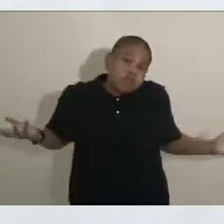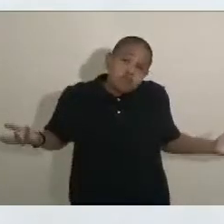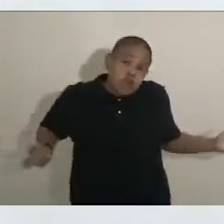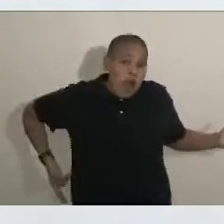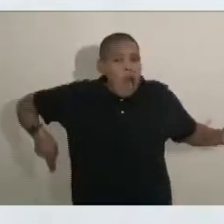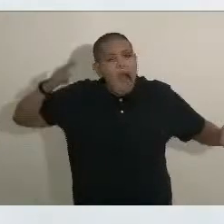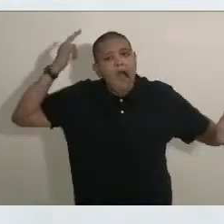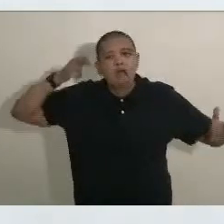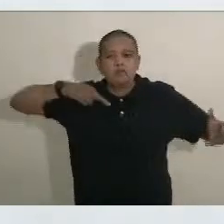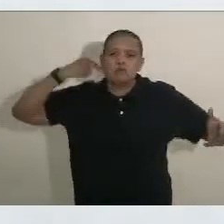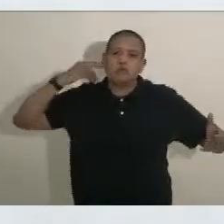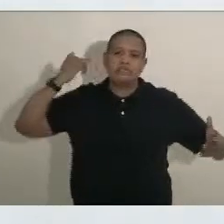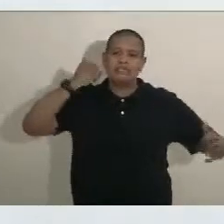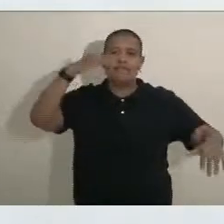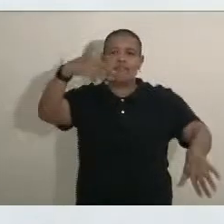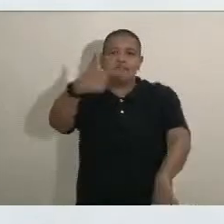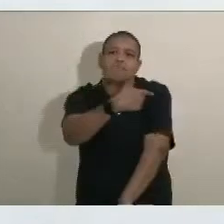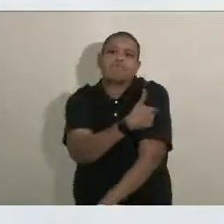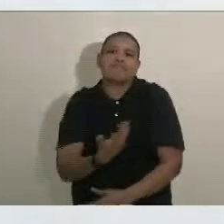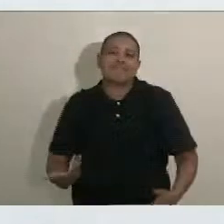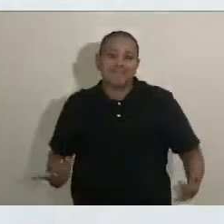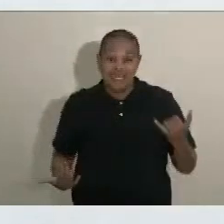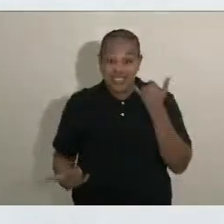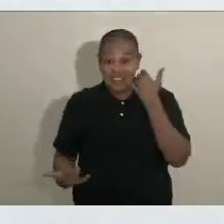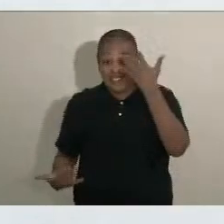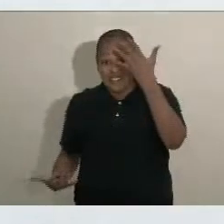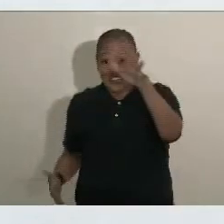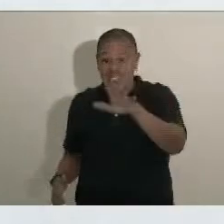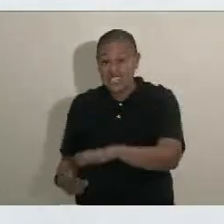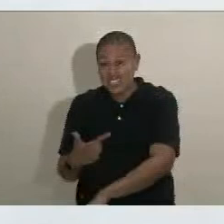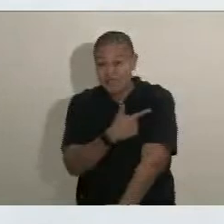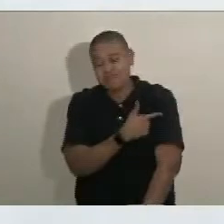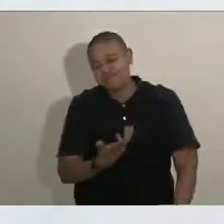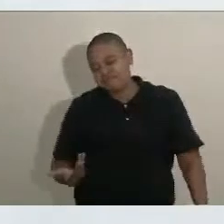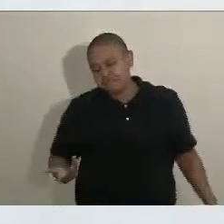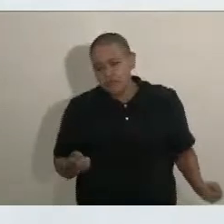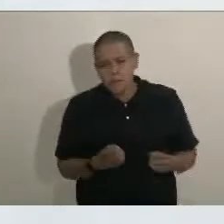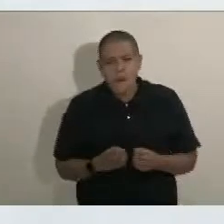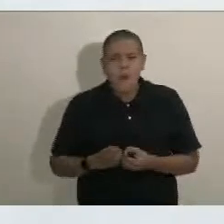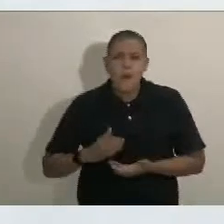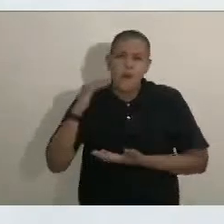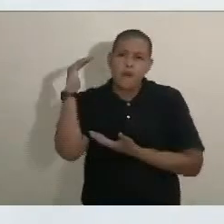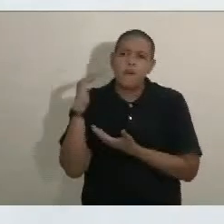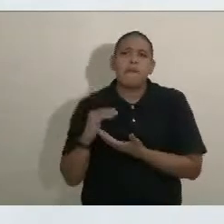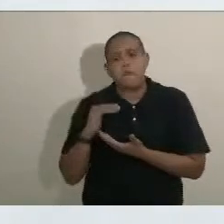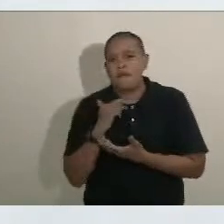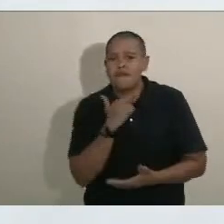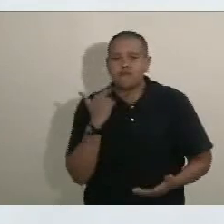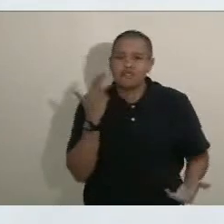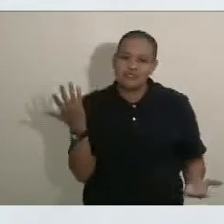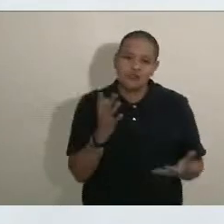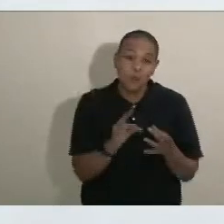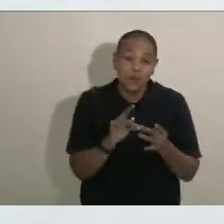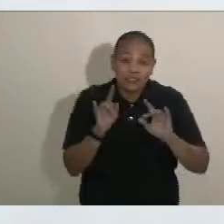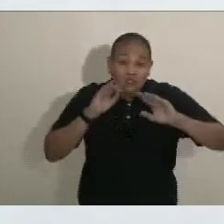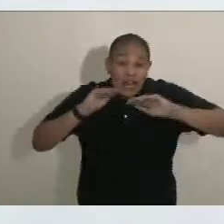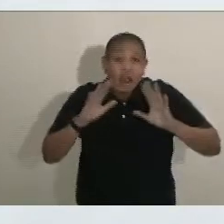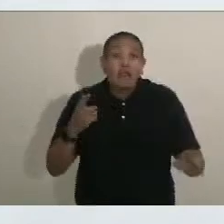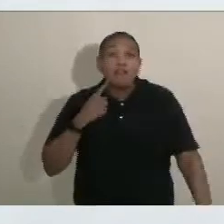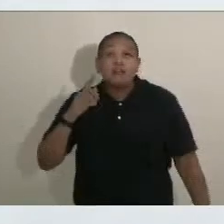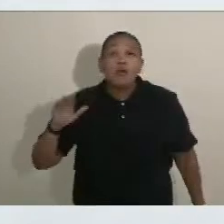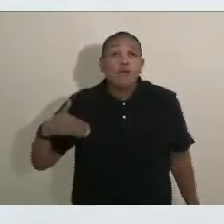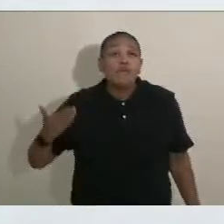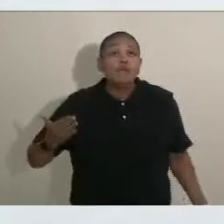higher than if you are or were vaccinated. And so the message is clear. We've said it over and